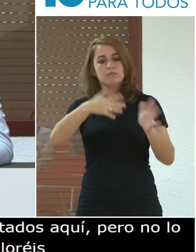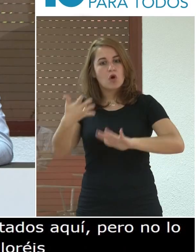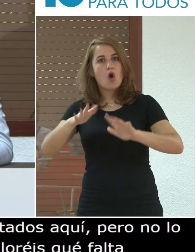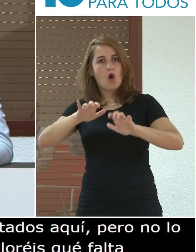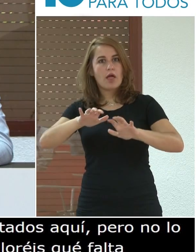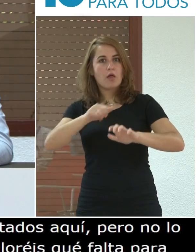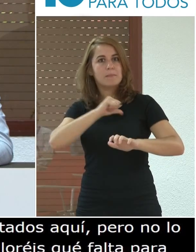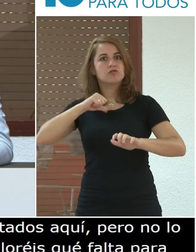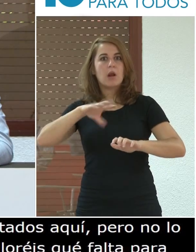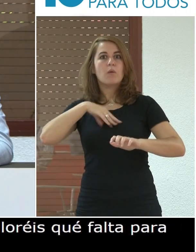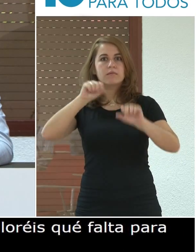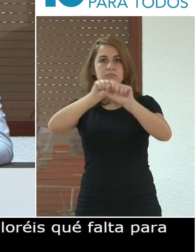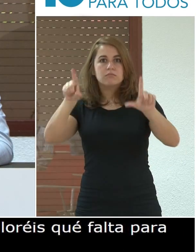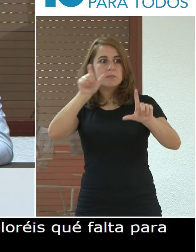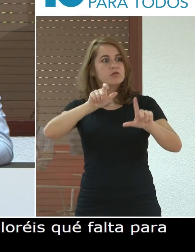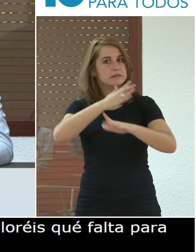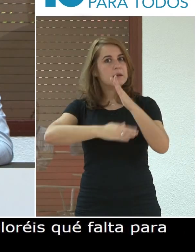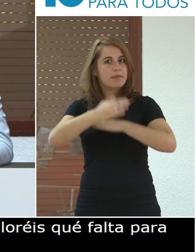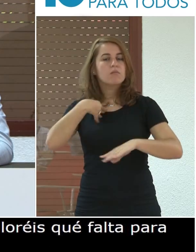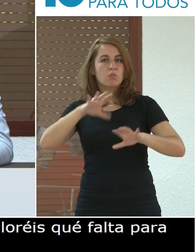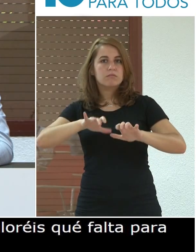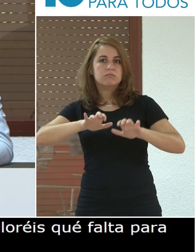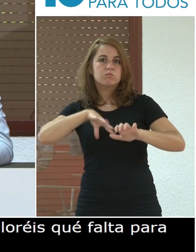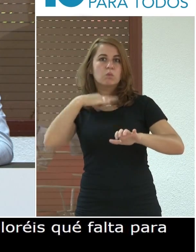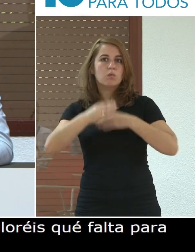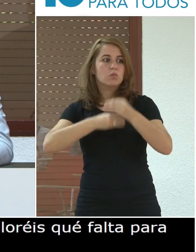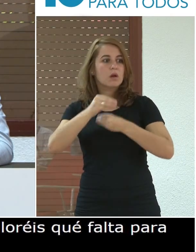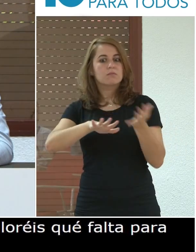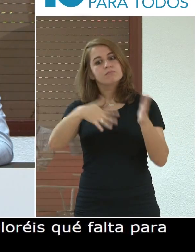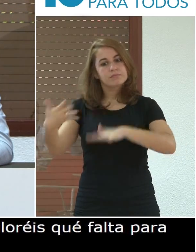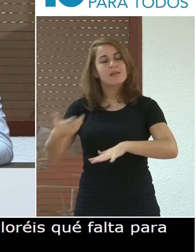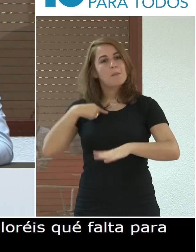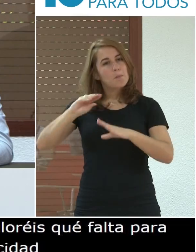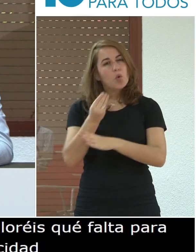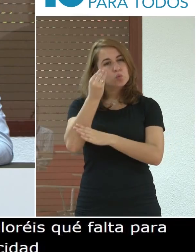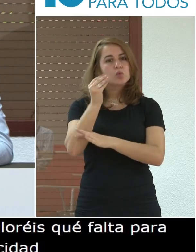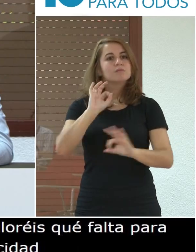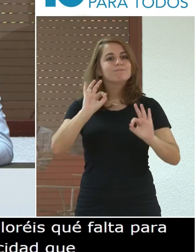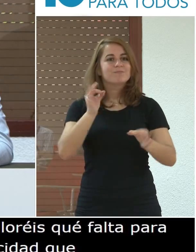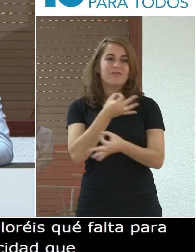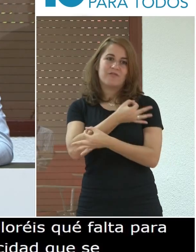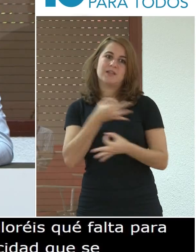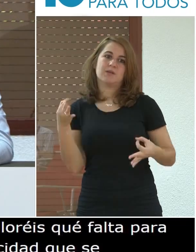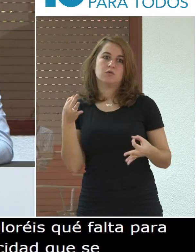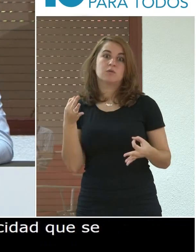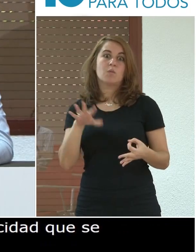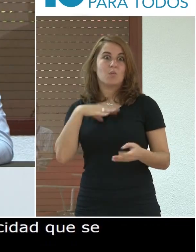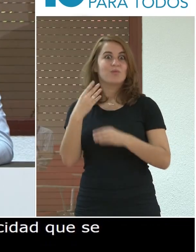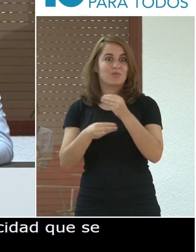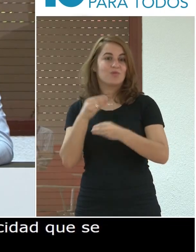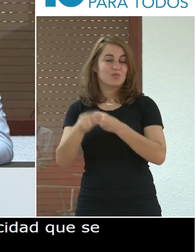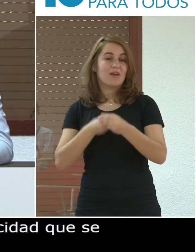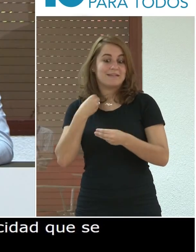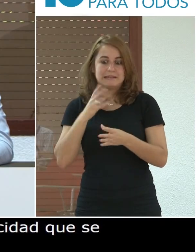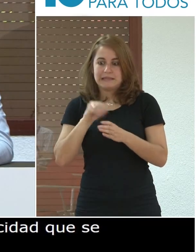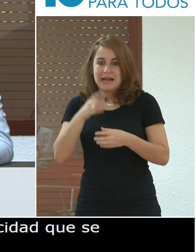What do you think that it is necessary to have interfaces in our computer for people with disability that can be translated